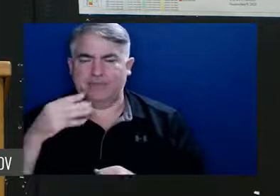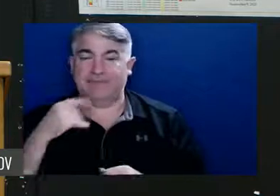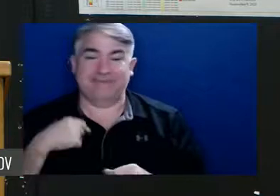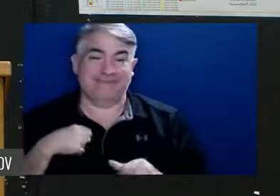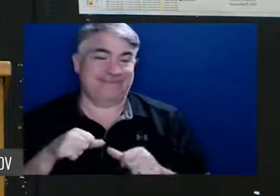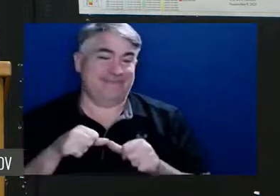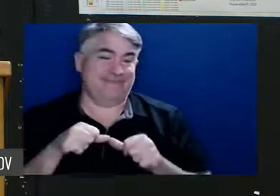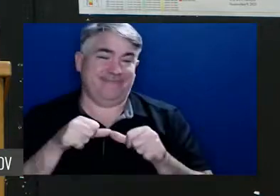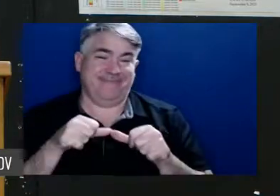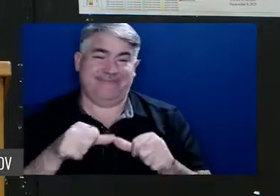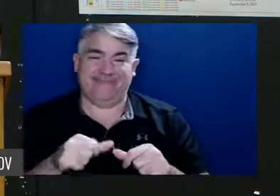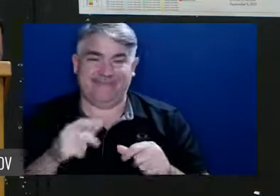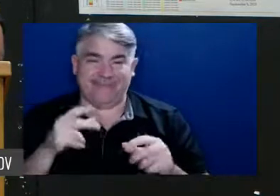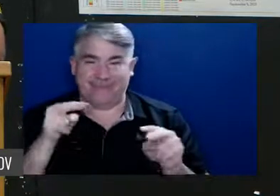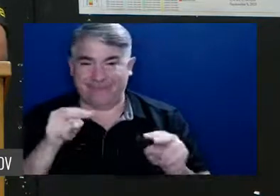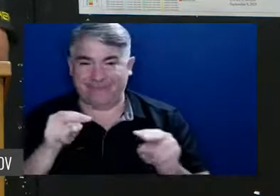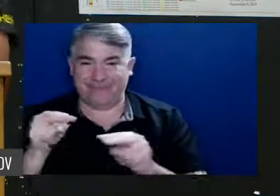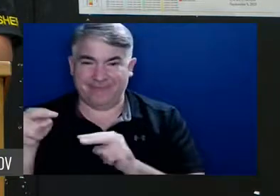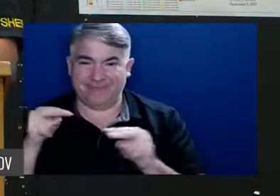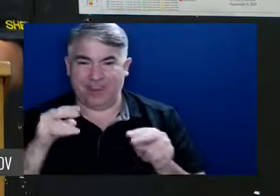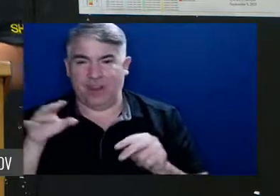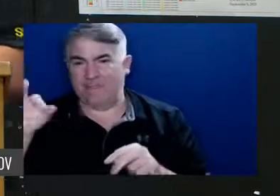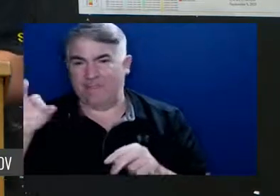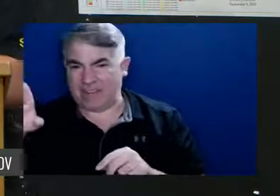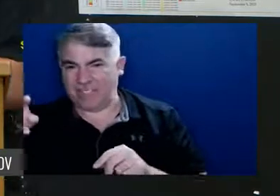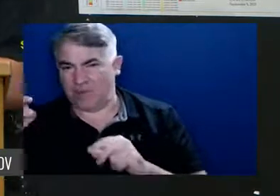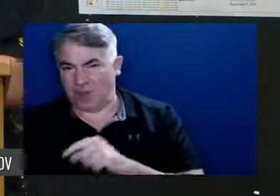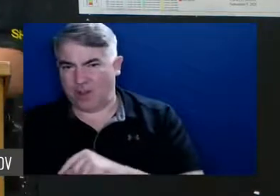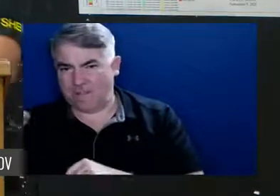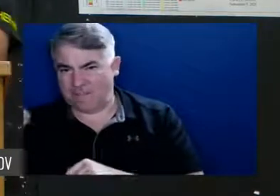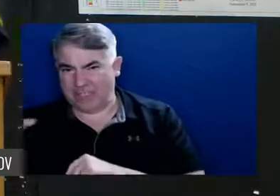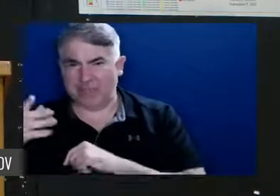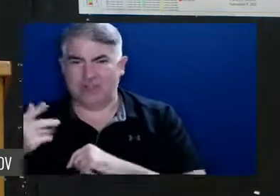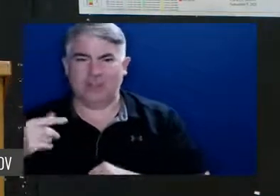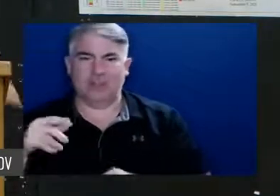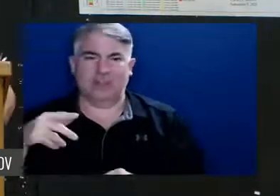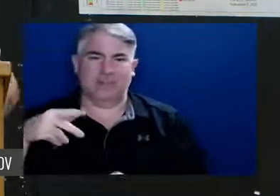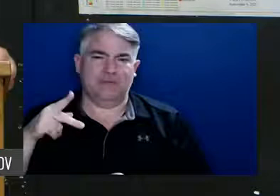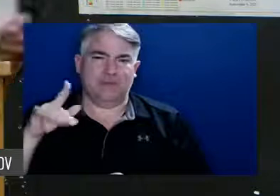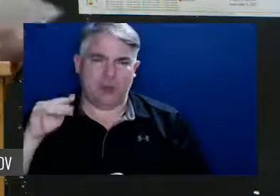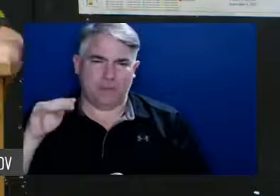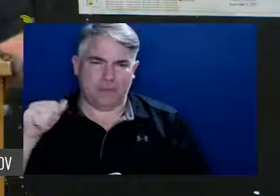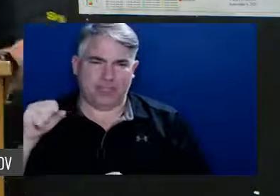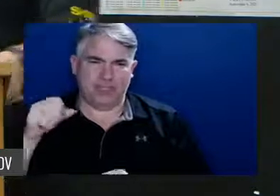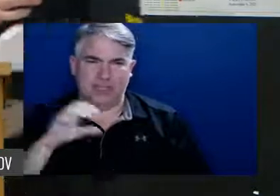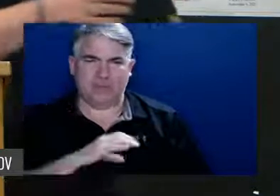Sheriff's Office, and also online at plumascounty.us. Thank you.